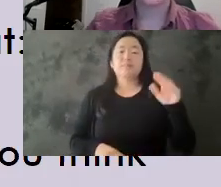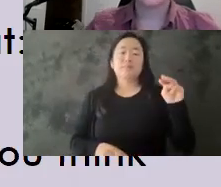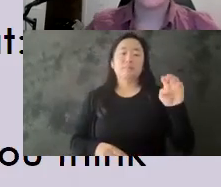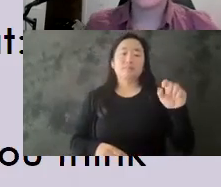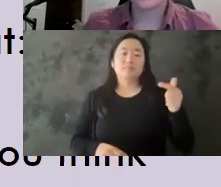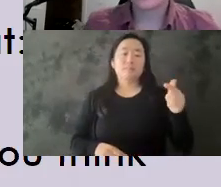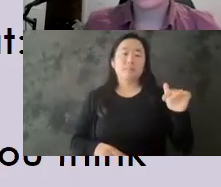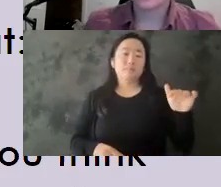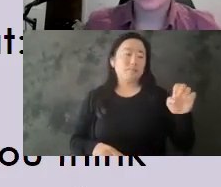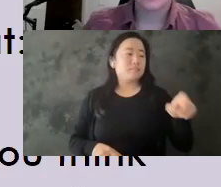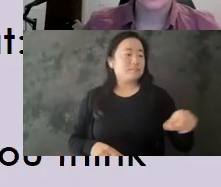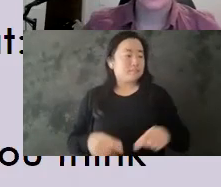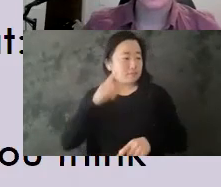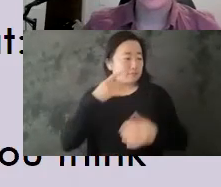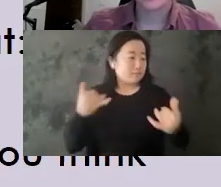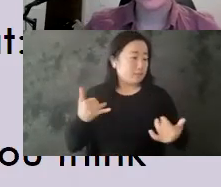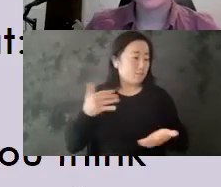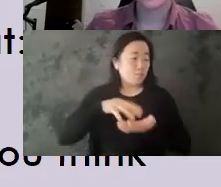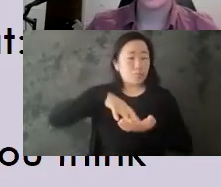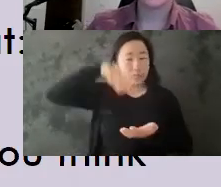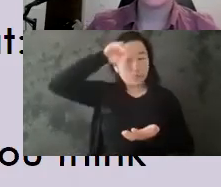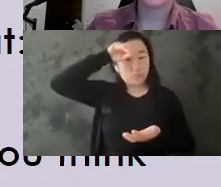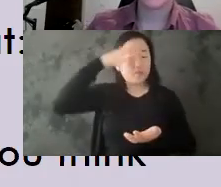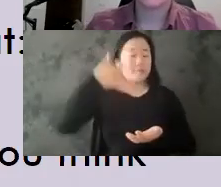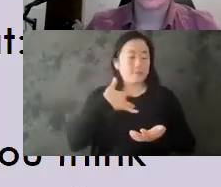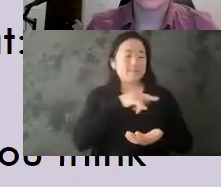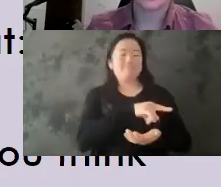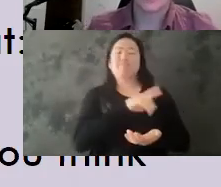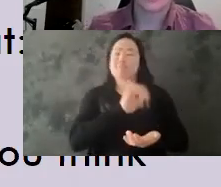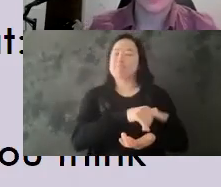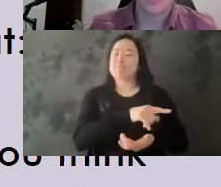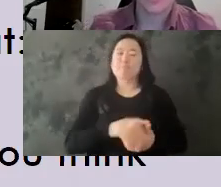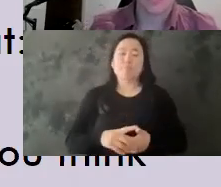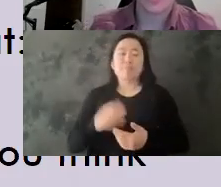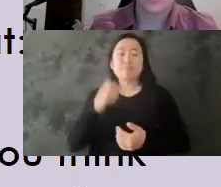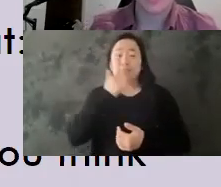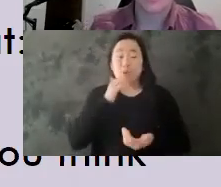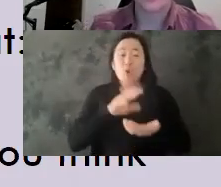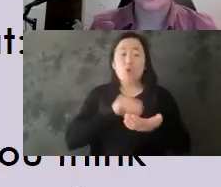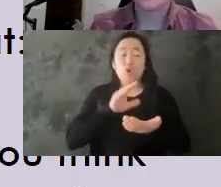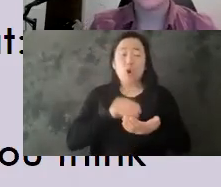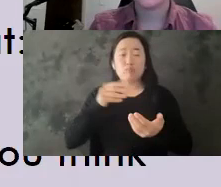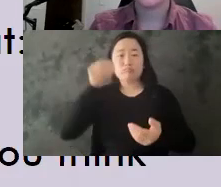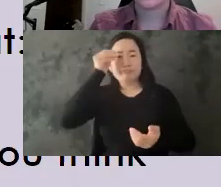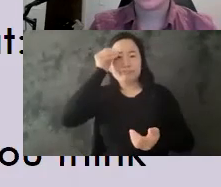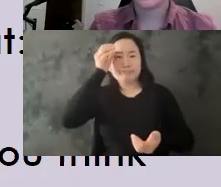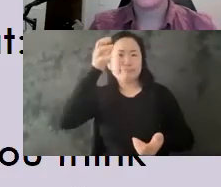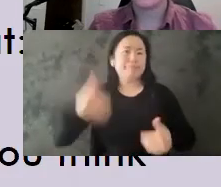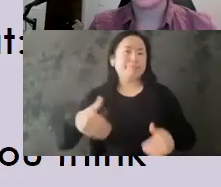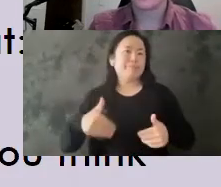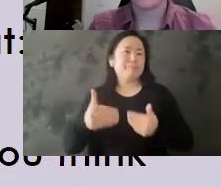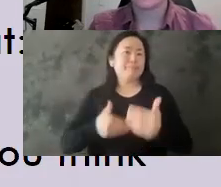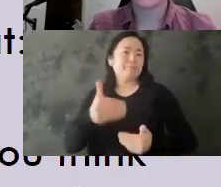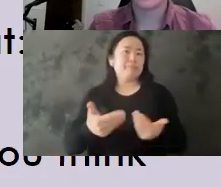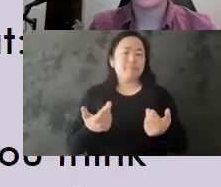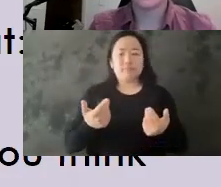I think for me right now, learning is the big one. I feel like every day I'm learning more and more about even